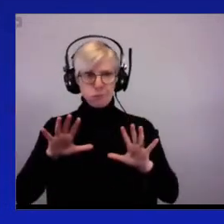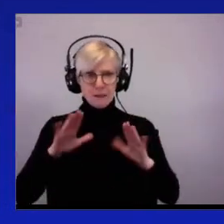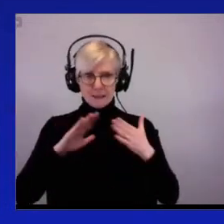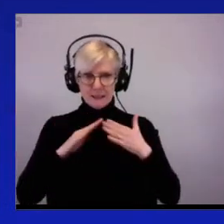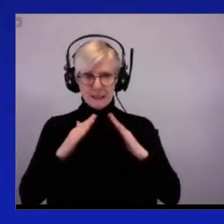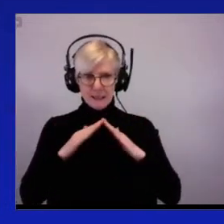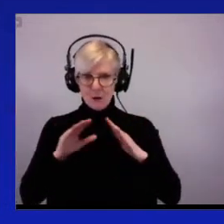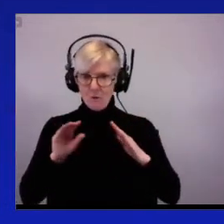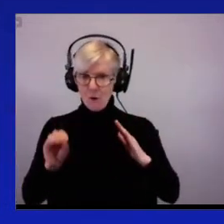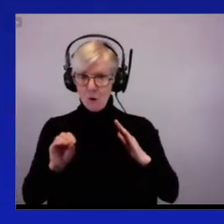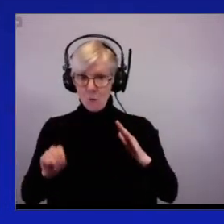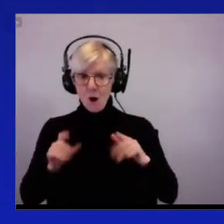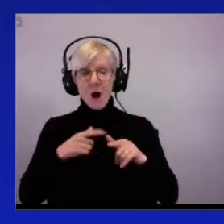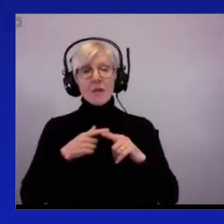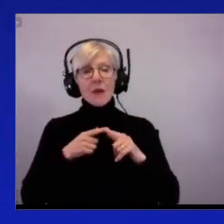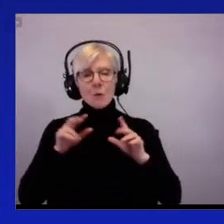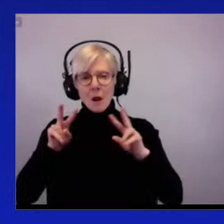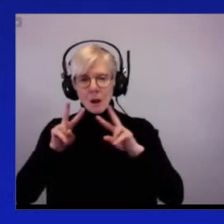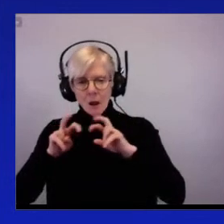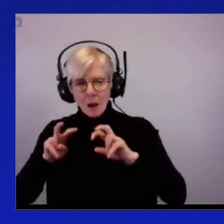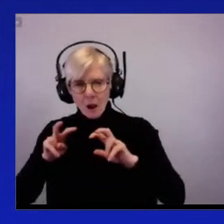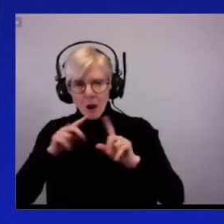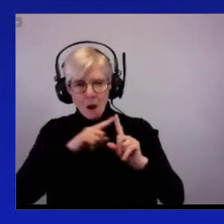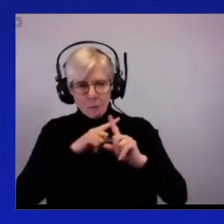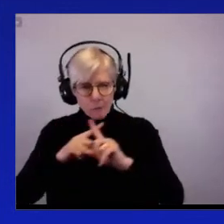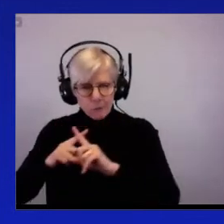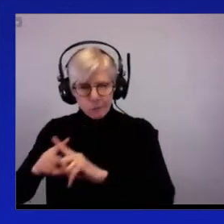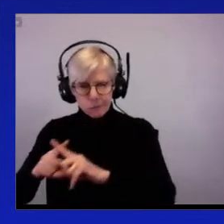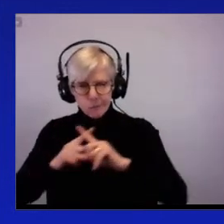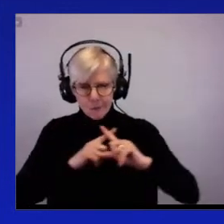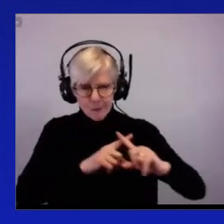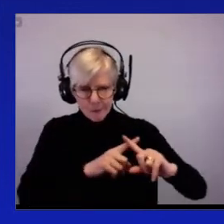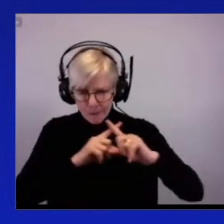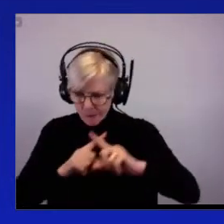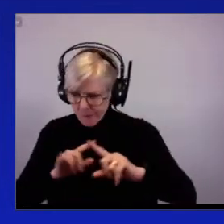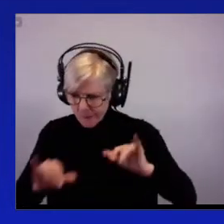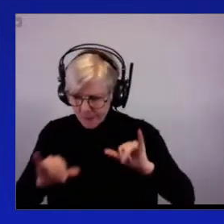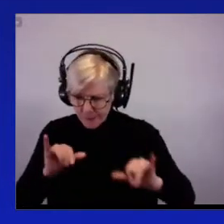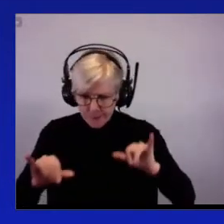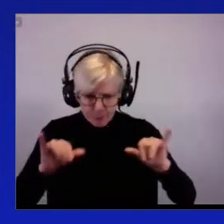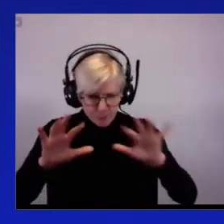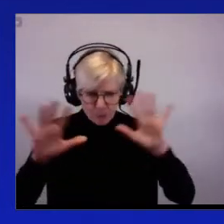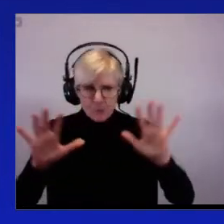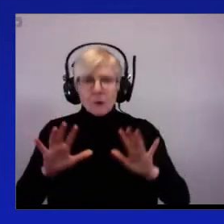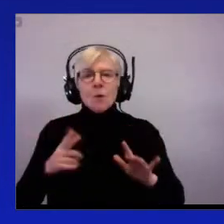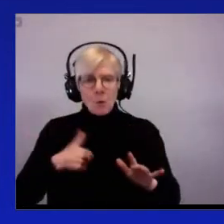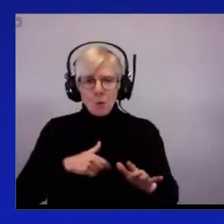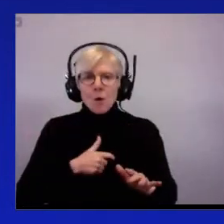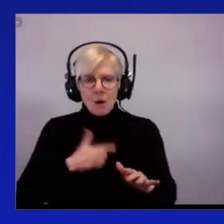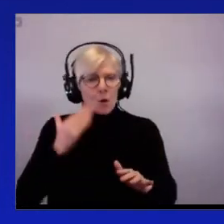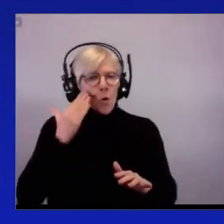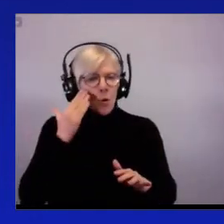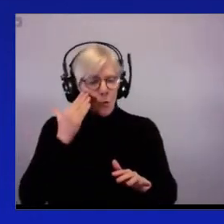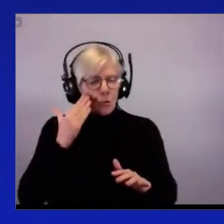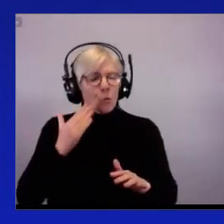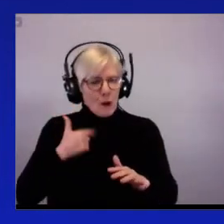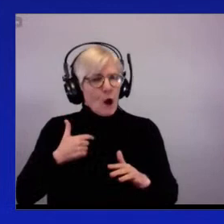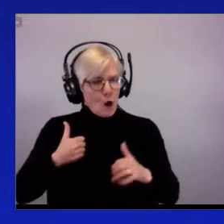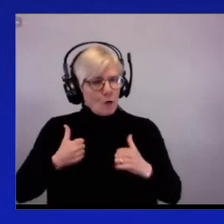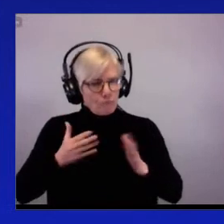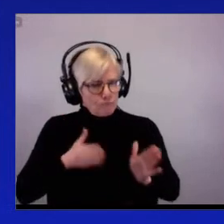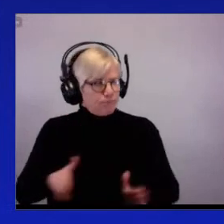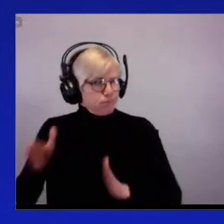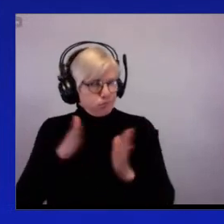more detailed challenges that are going to be a little more difficult to achieve, but it's on our radar, and we're working actively at that right